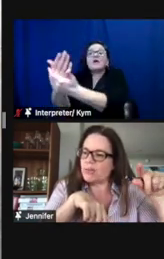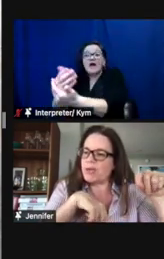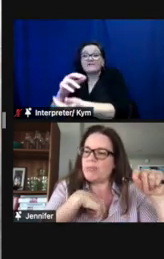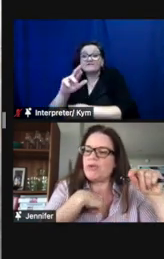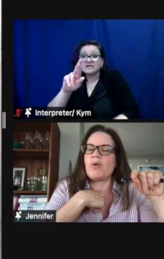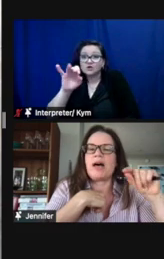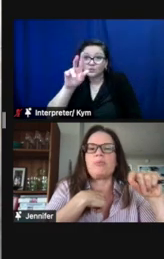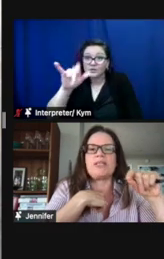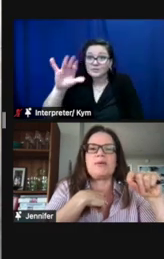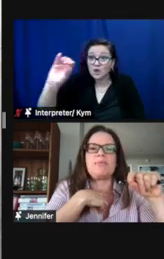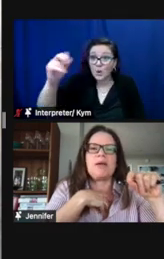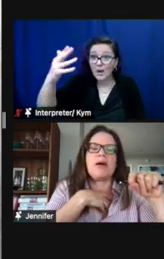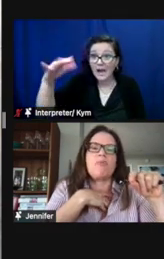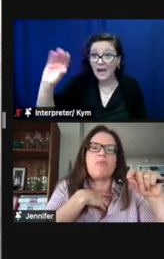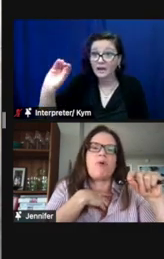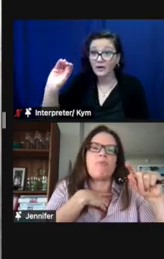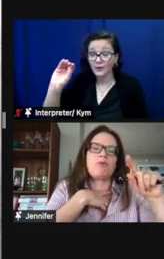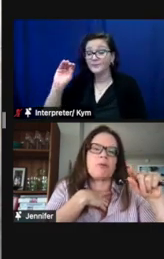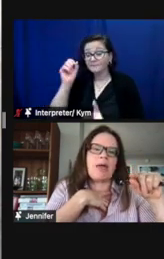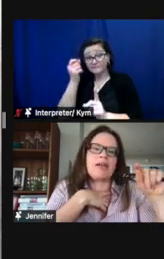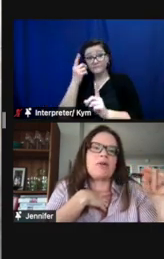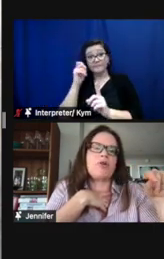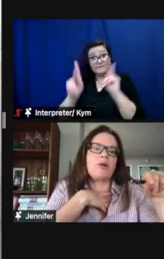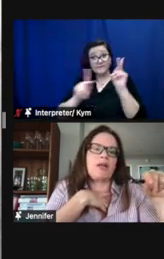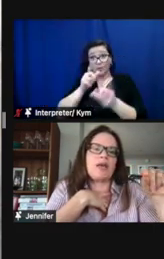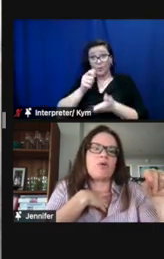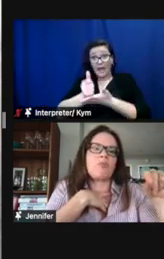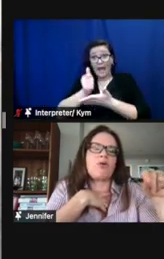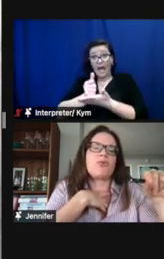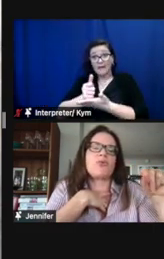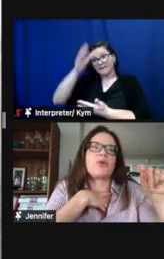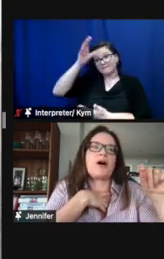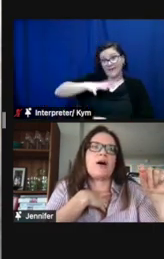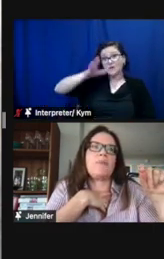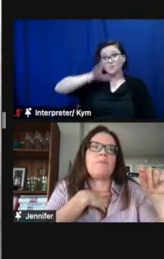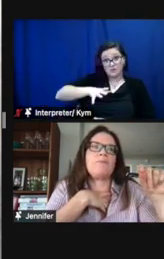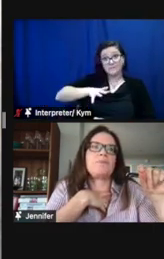Actually the people who helped him, it was a man and a woman, and